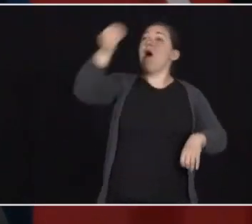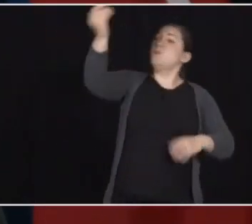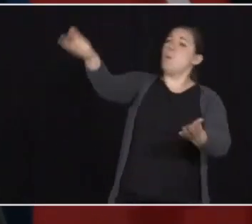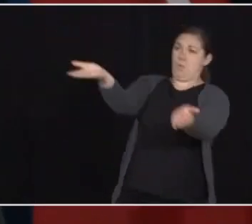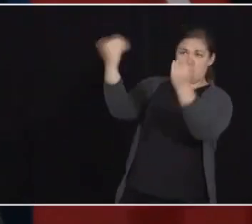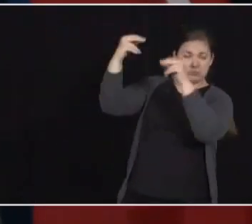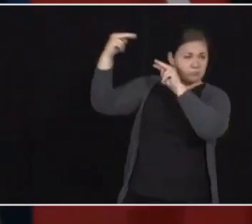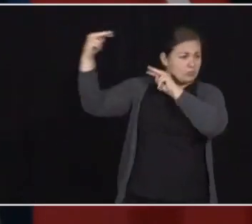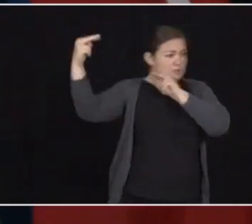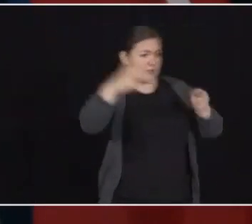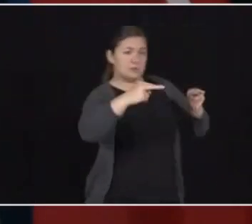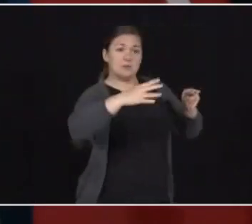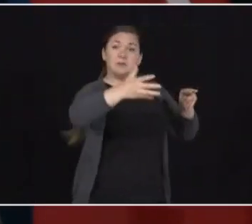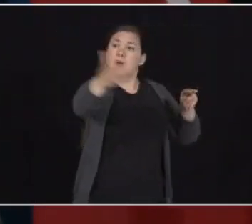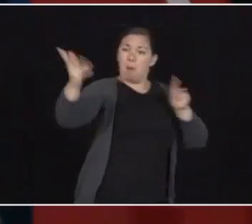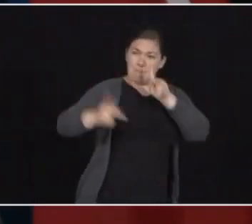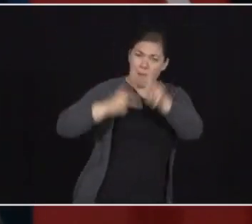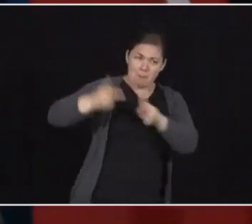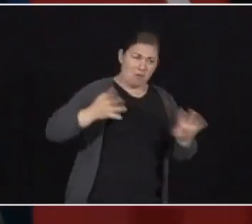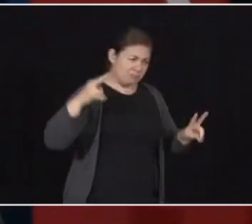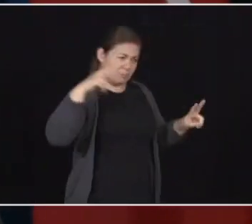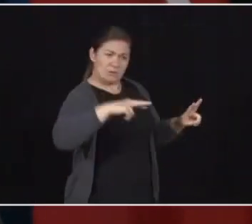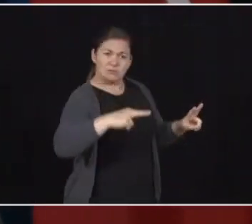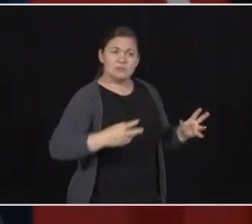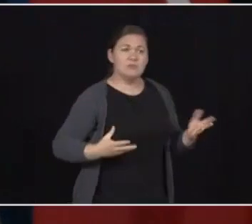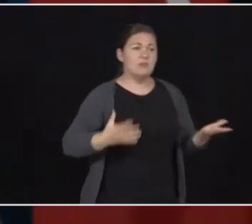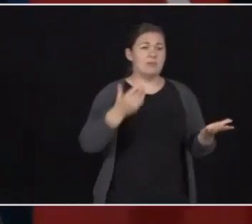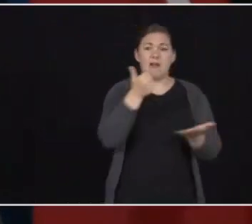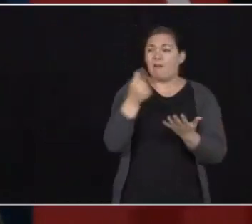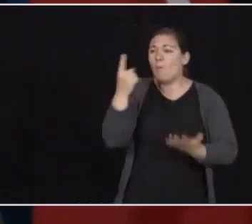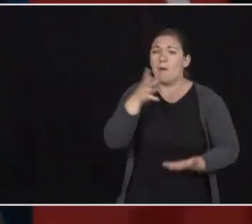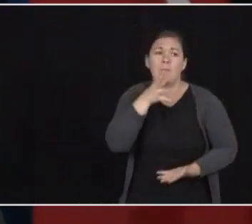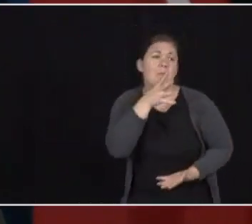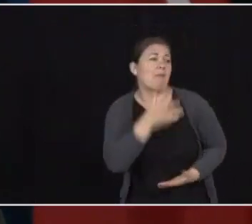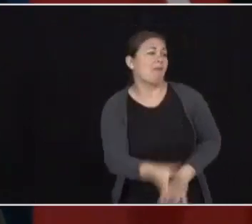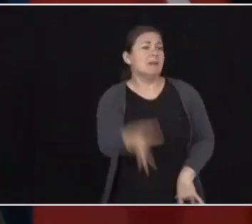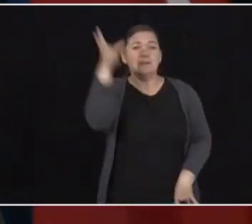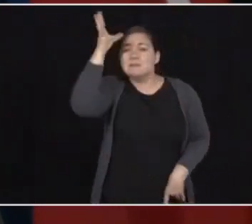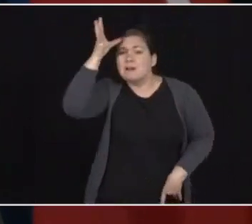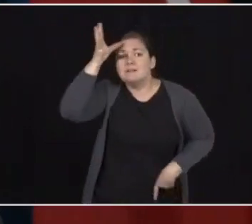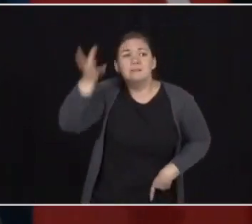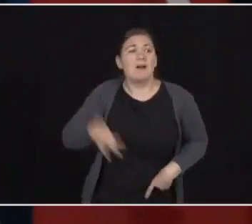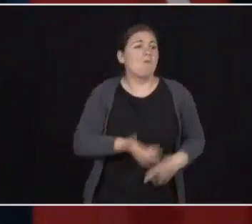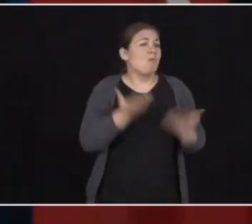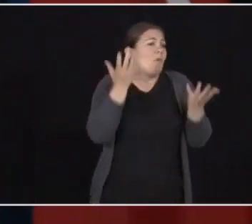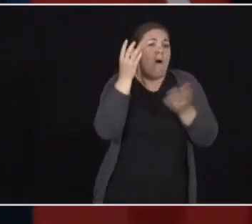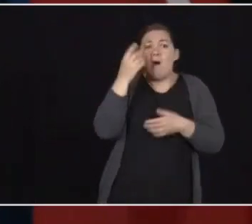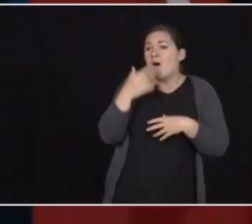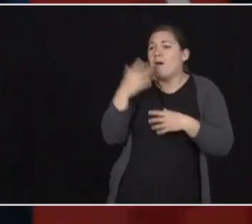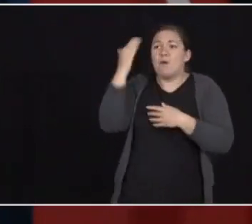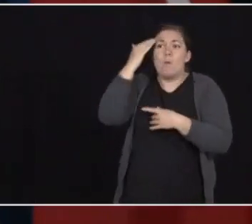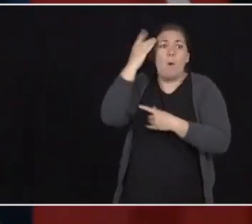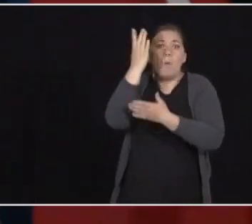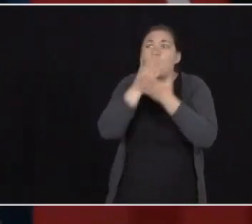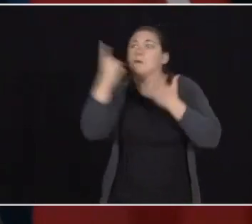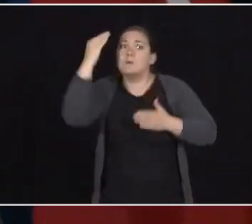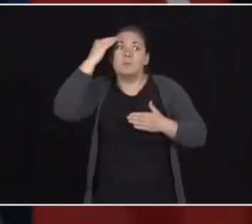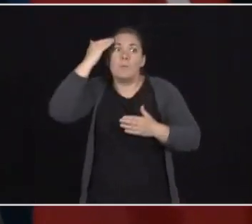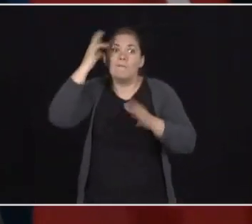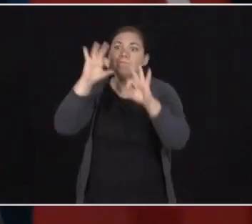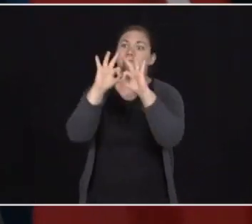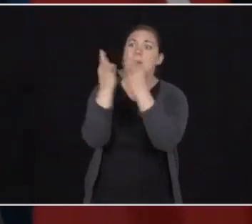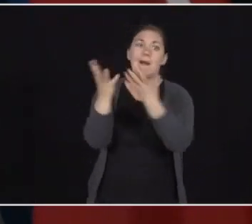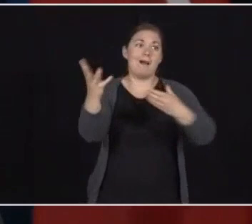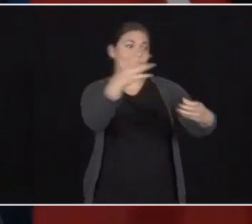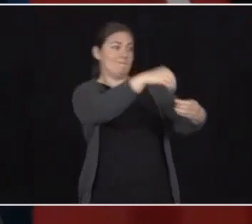it. Everyone has a mother, a father, a loved one that somehow knows someone or is connected to someone within the